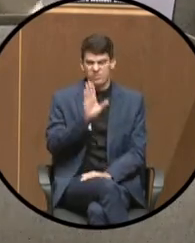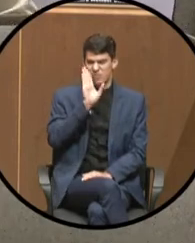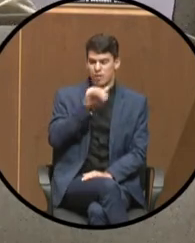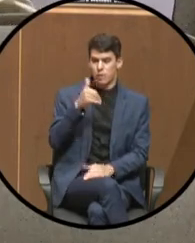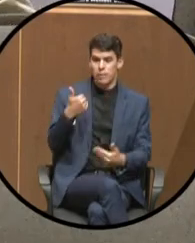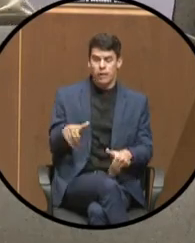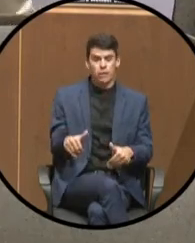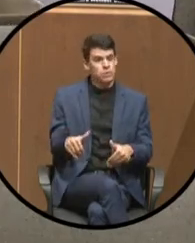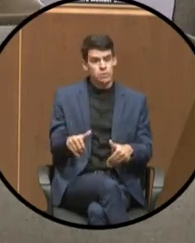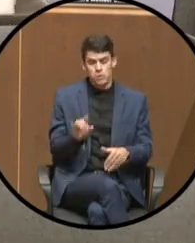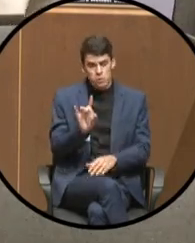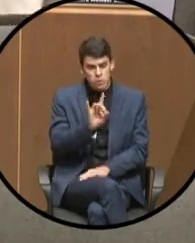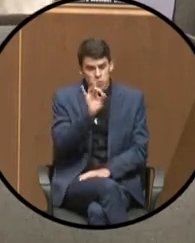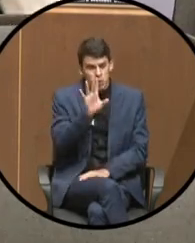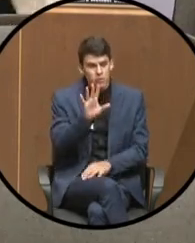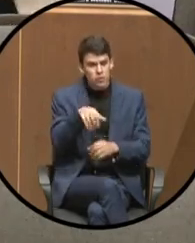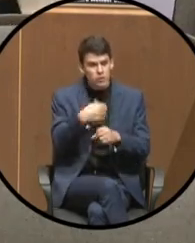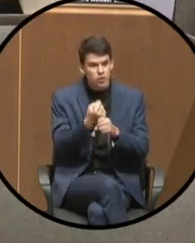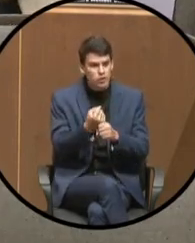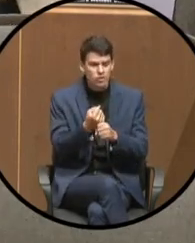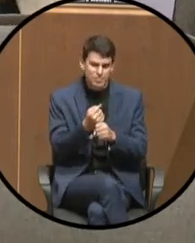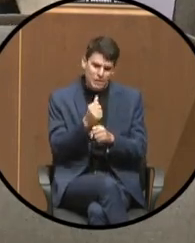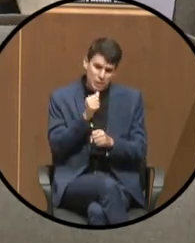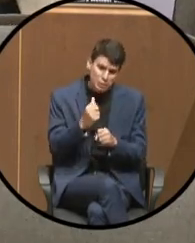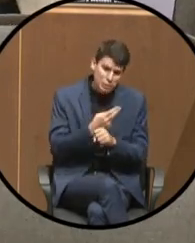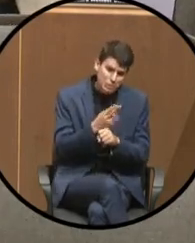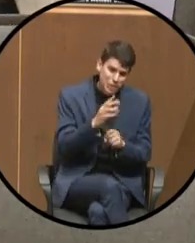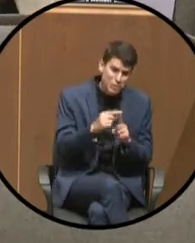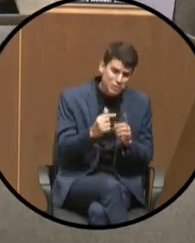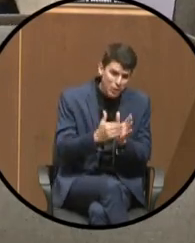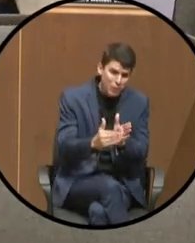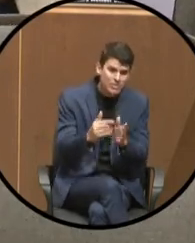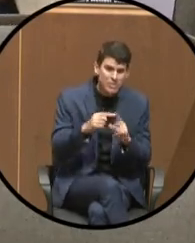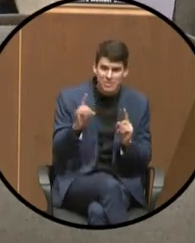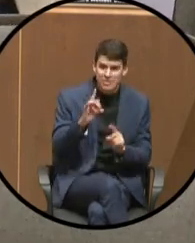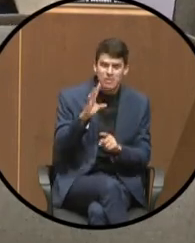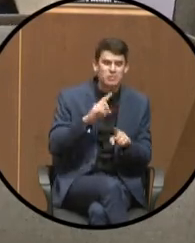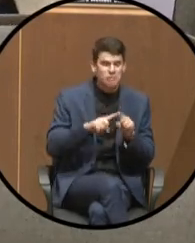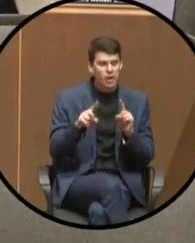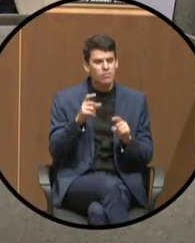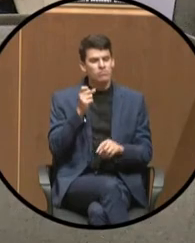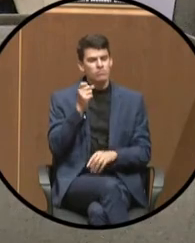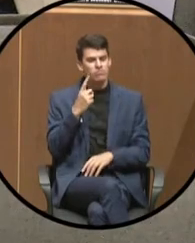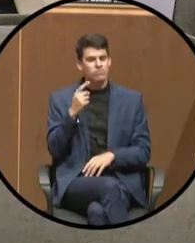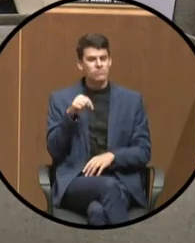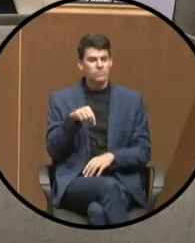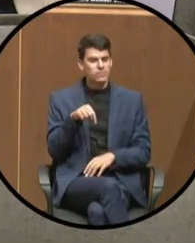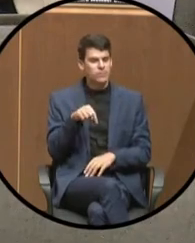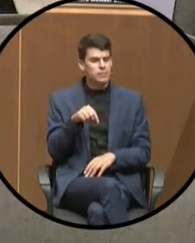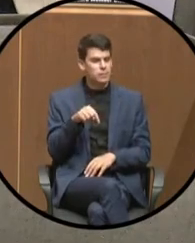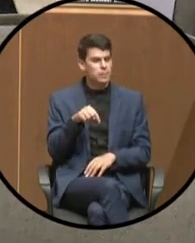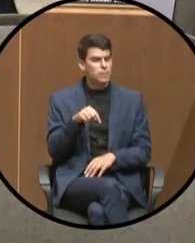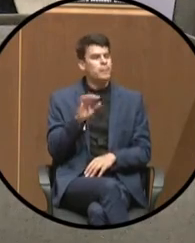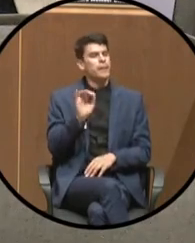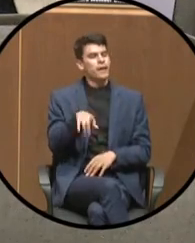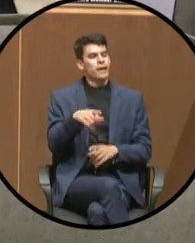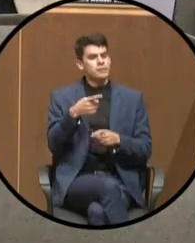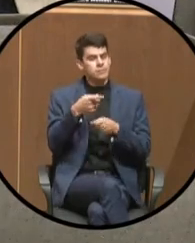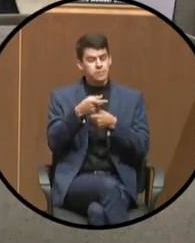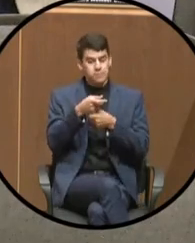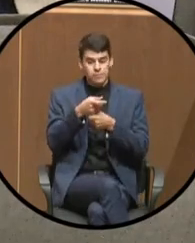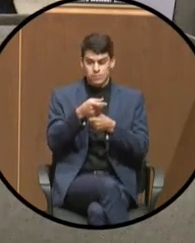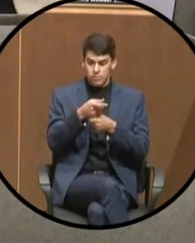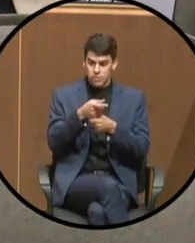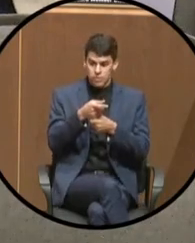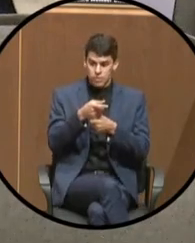those words that we're not supposed to use, but here we are. So just in terms of making masks optional for